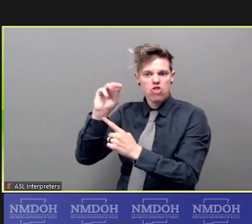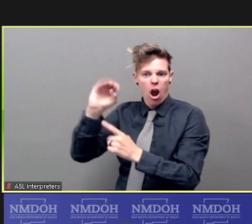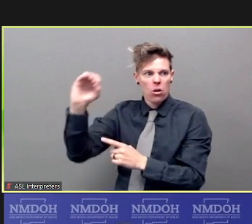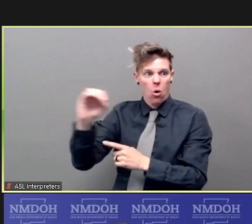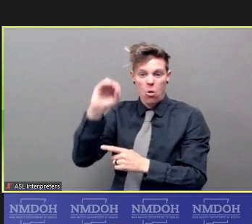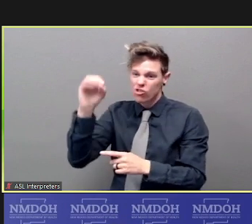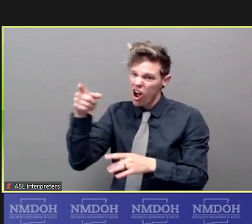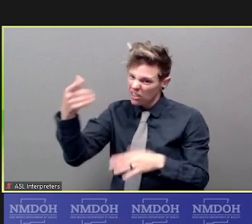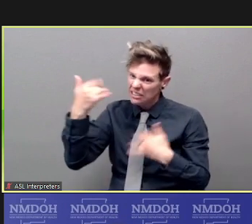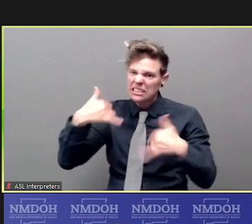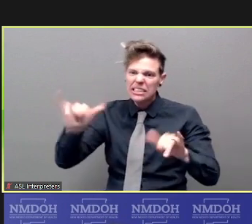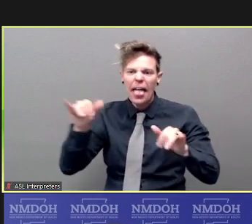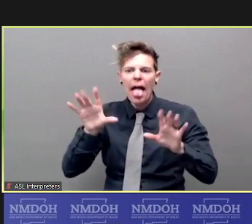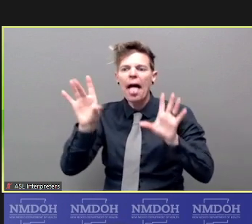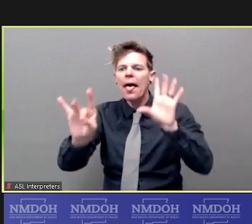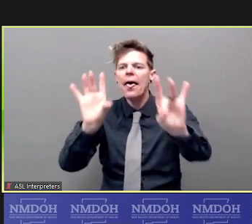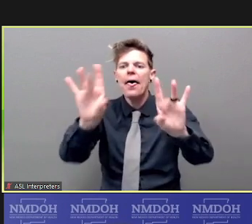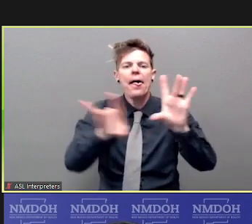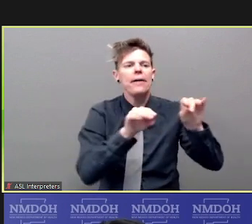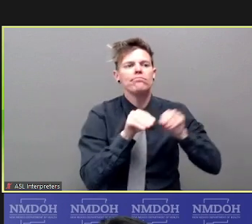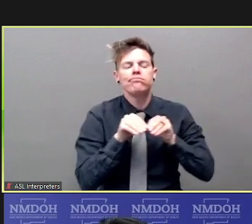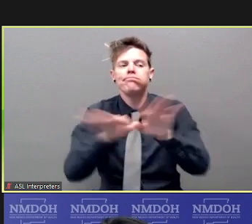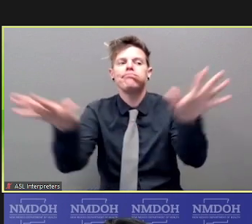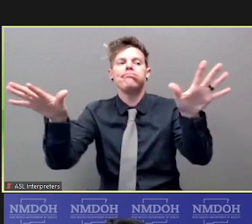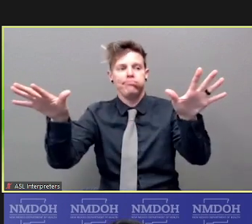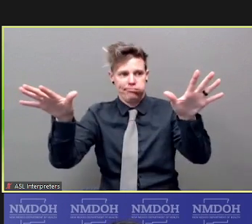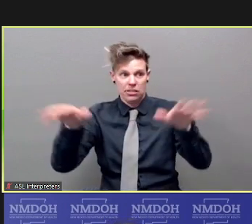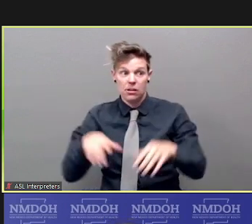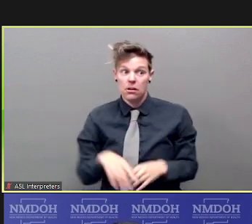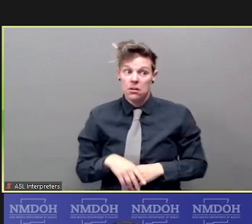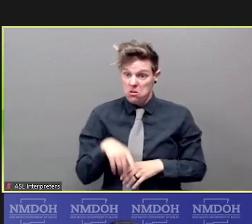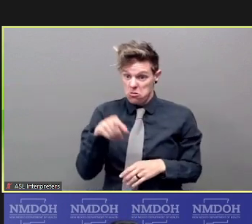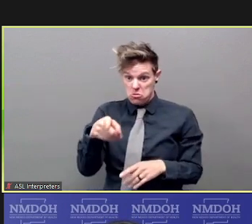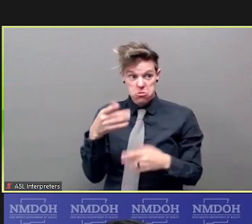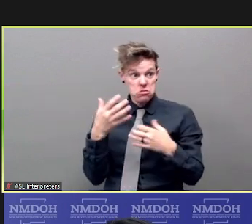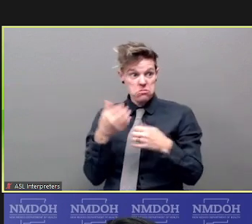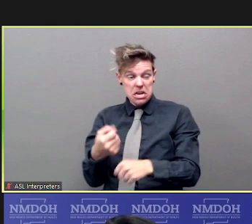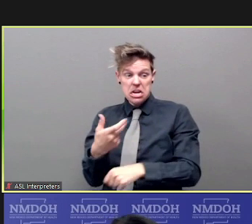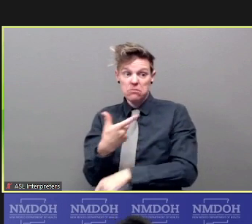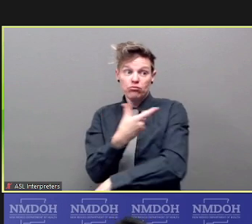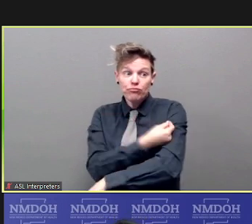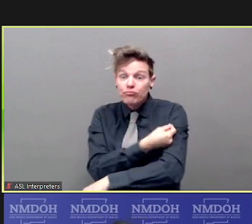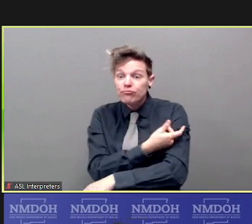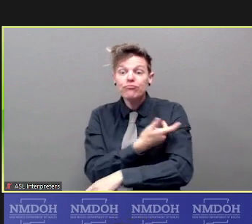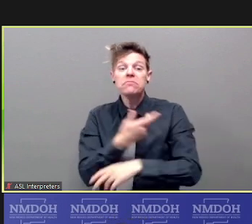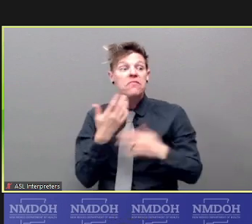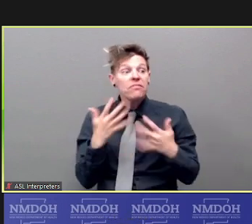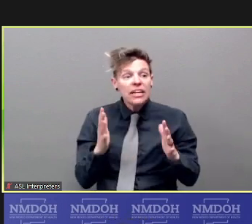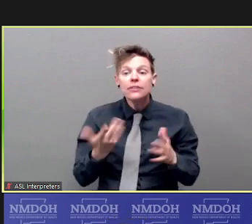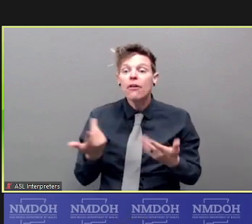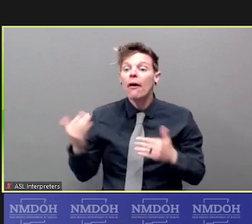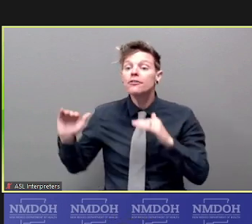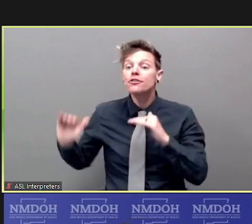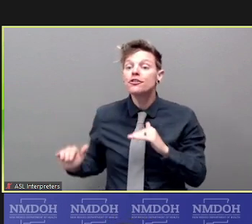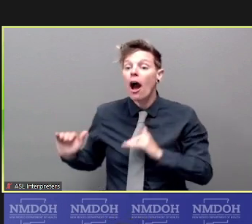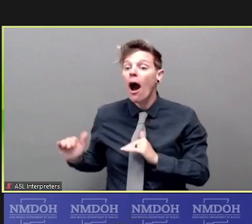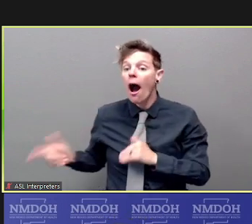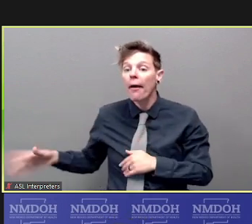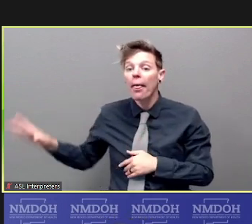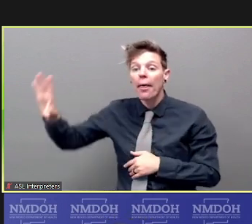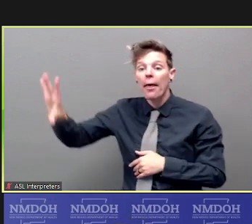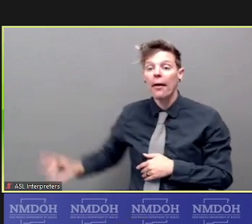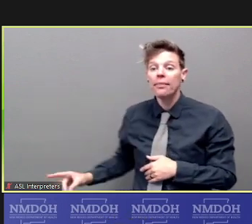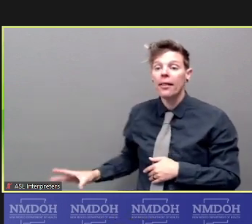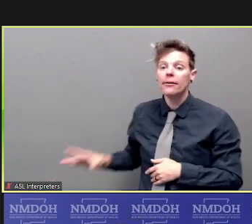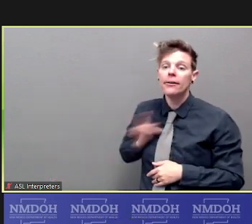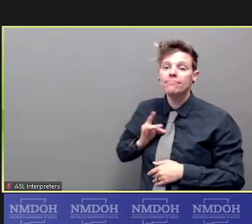so if you do get it, if you're in a room with, your kid, you could still get COVID.